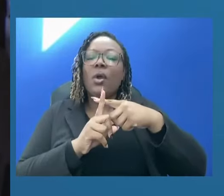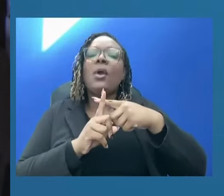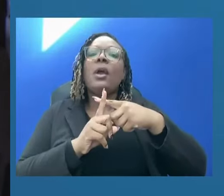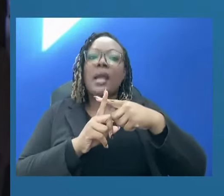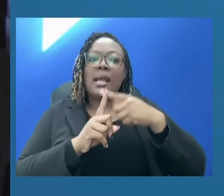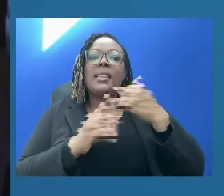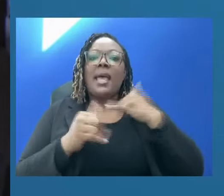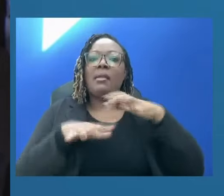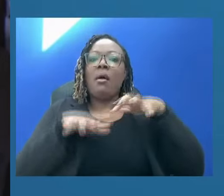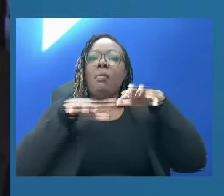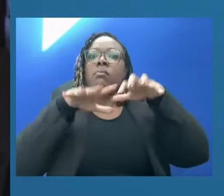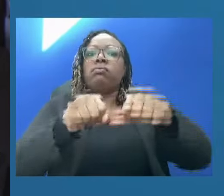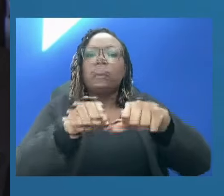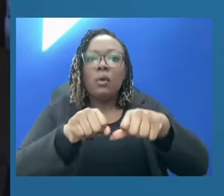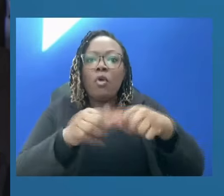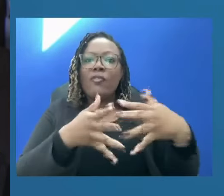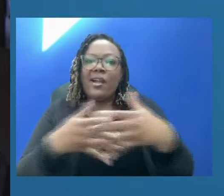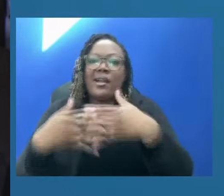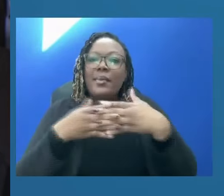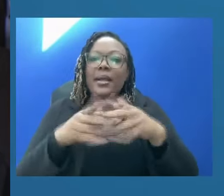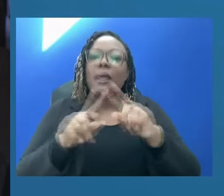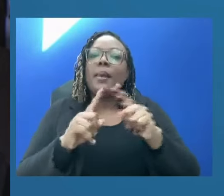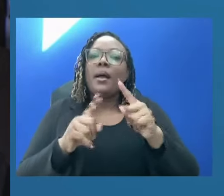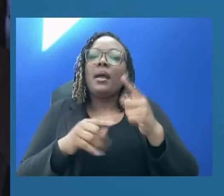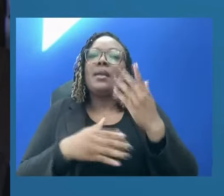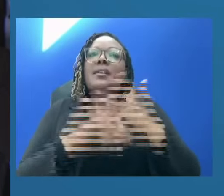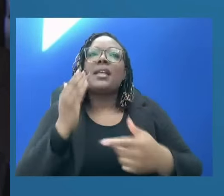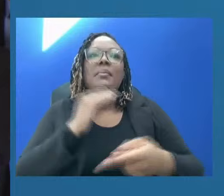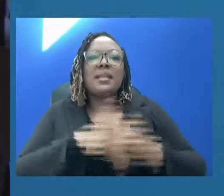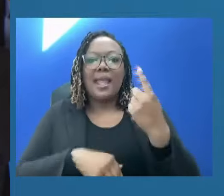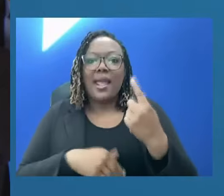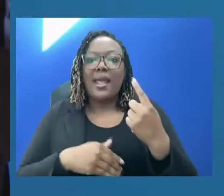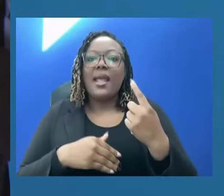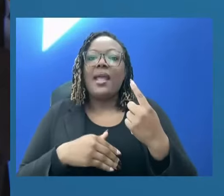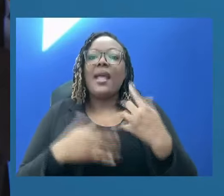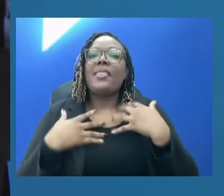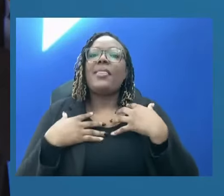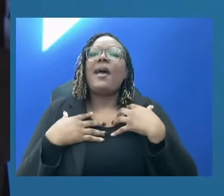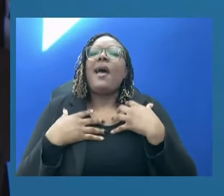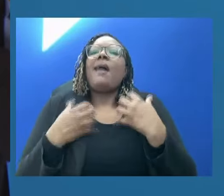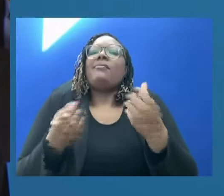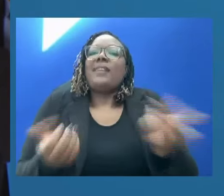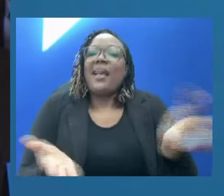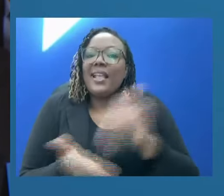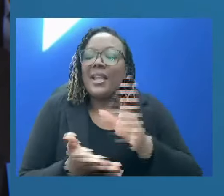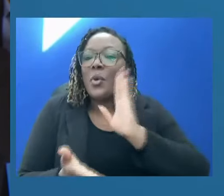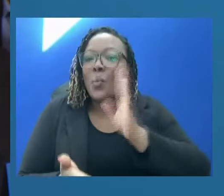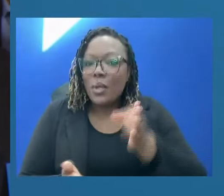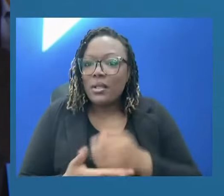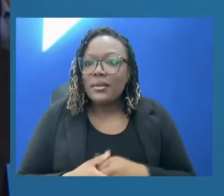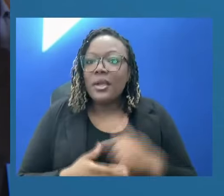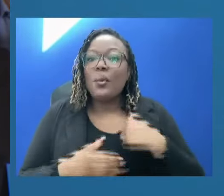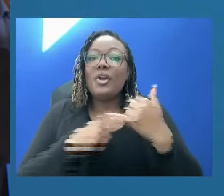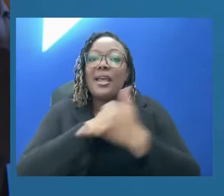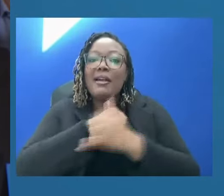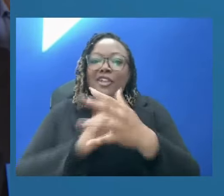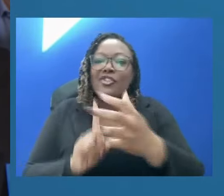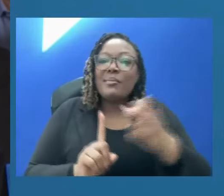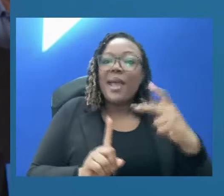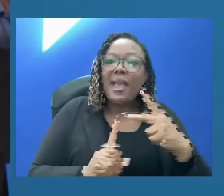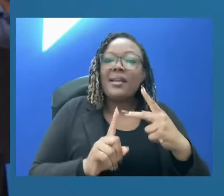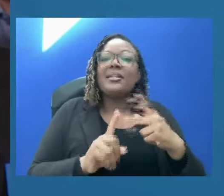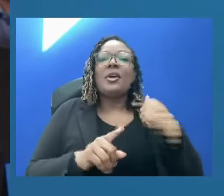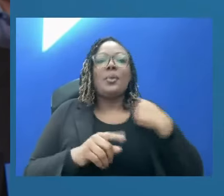seized America. But someday, the health will return. We'll get our country back and